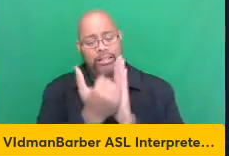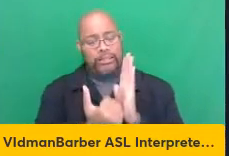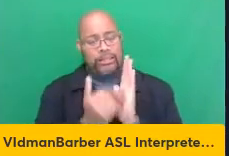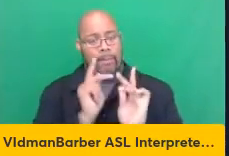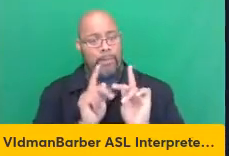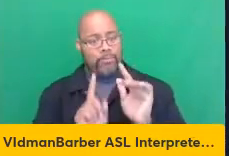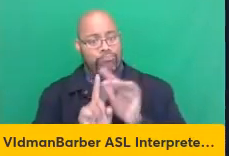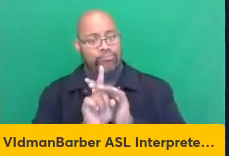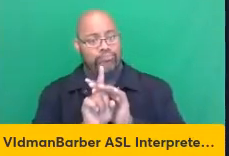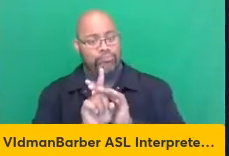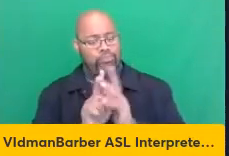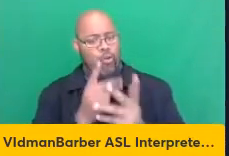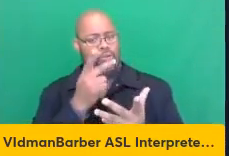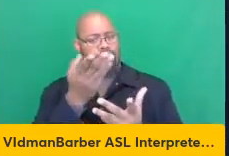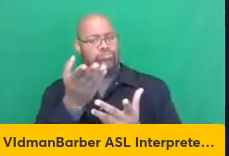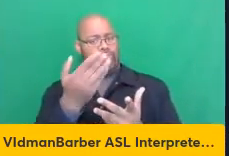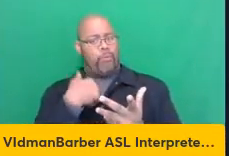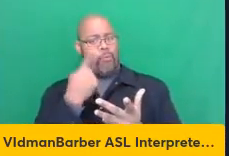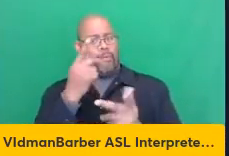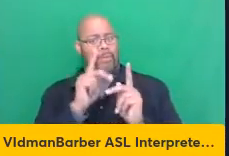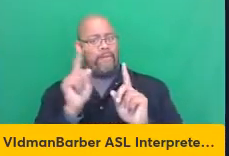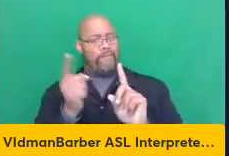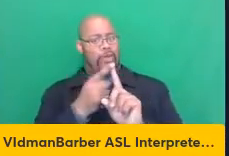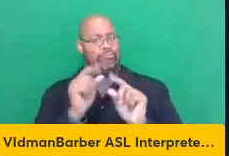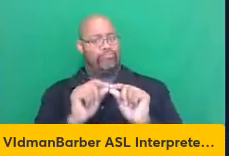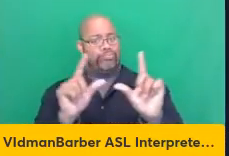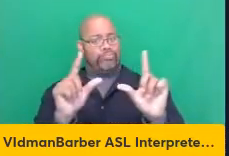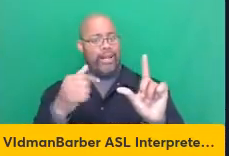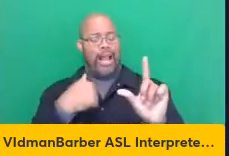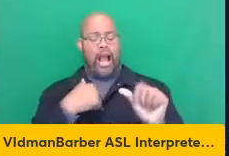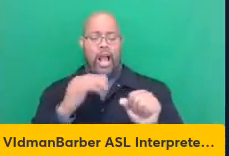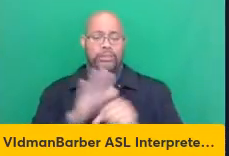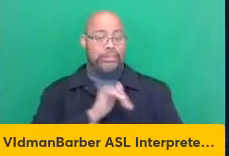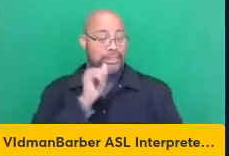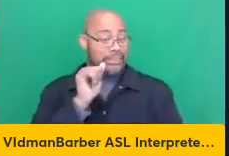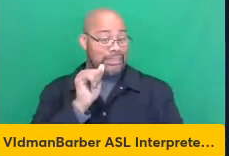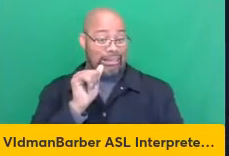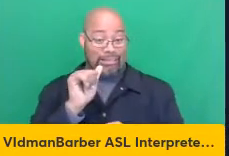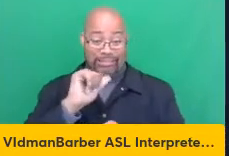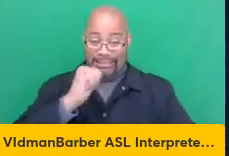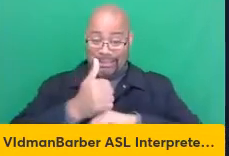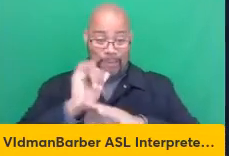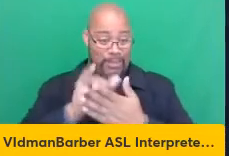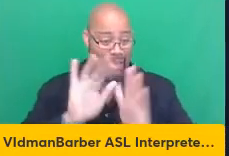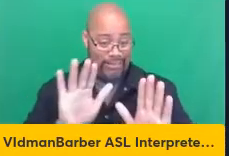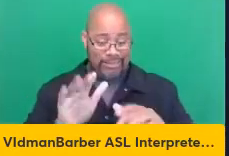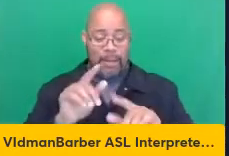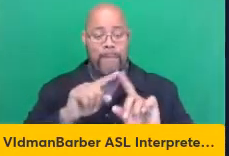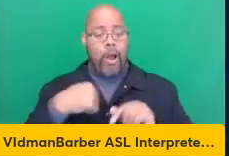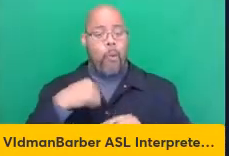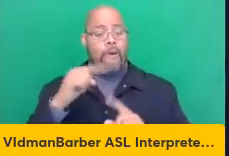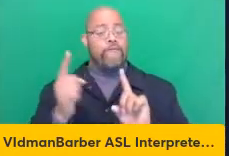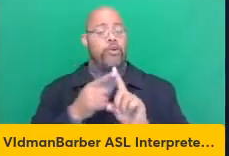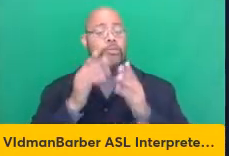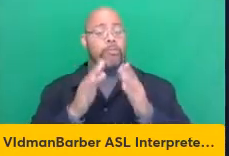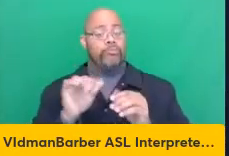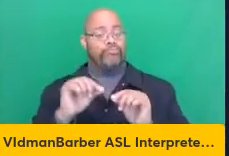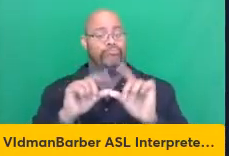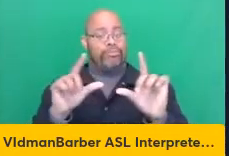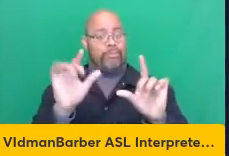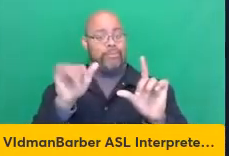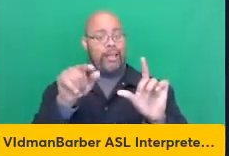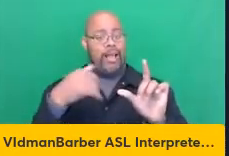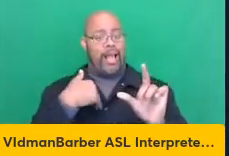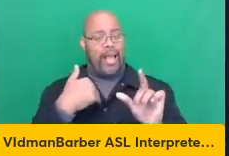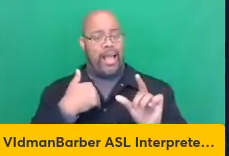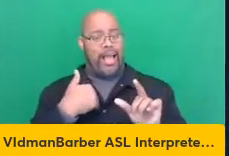up. Oh, look at me. I'm like one of the first people that came up. I totally did not rig this. Okay. But I'm one of the first people that came up in this. Like, I have